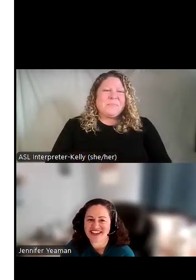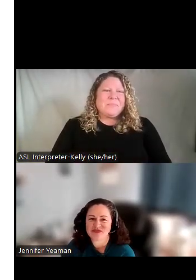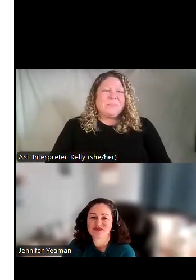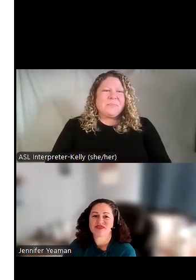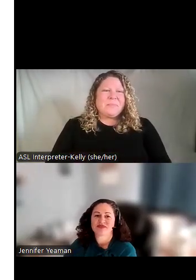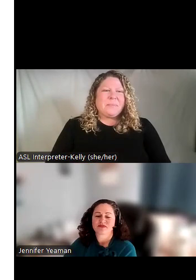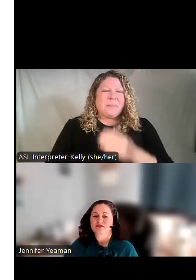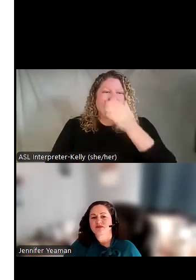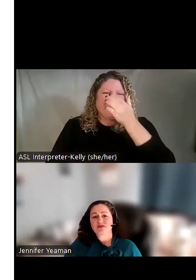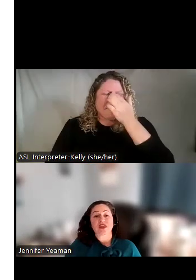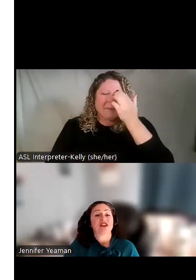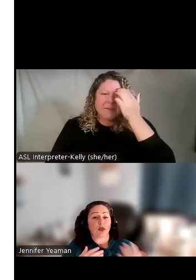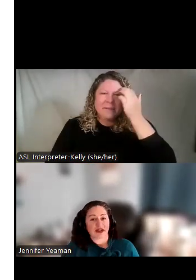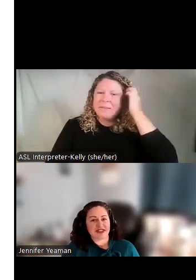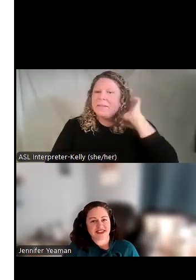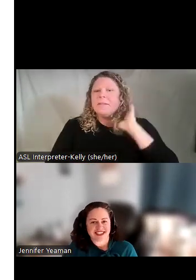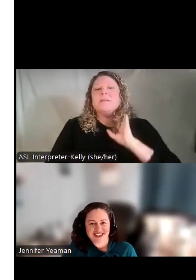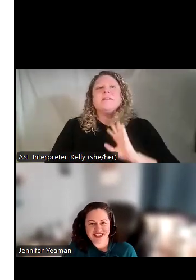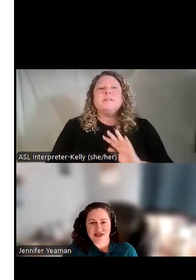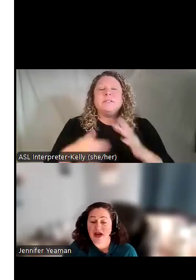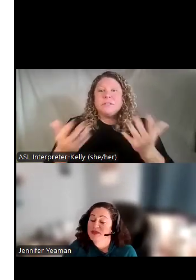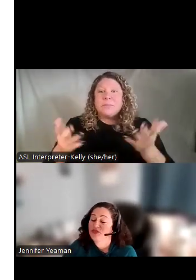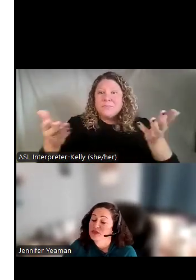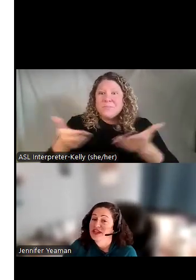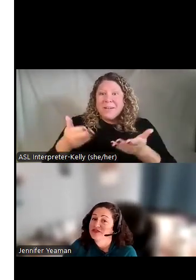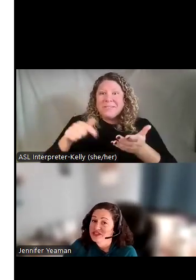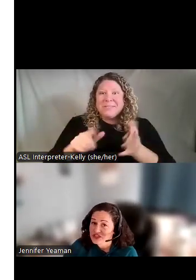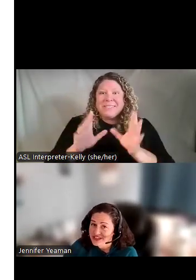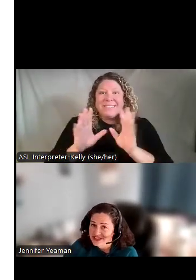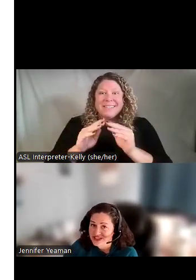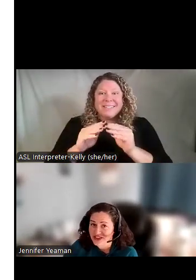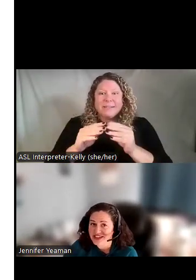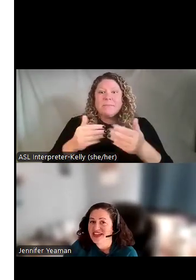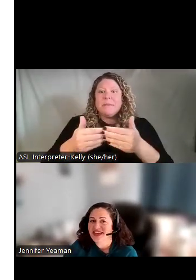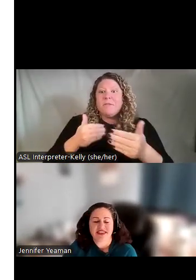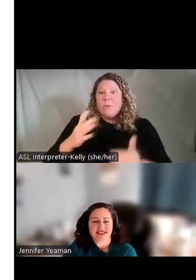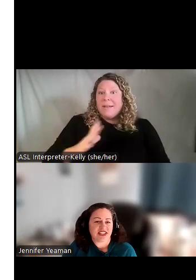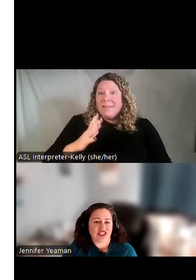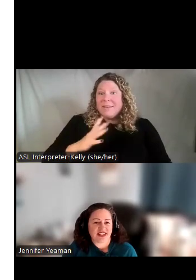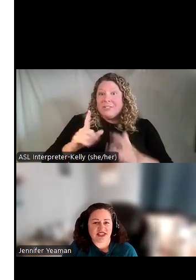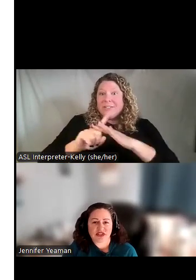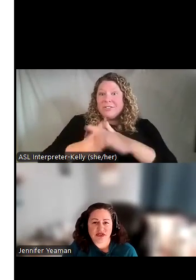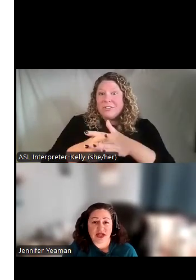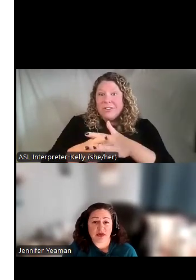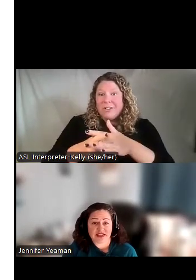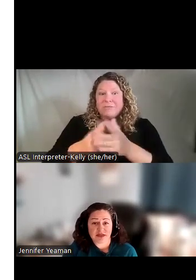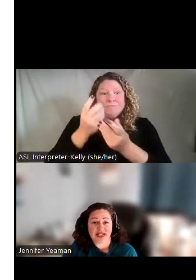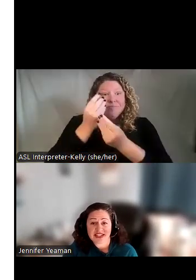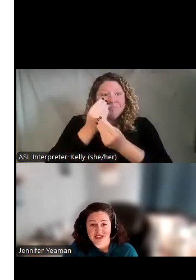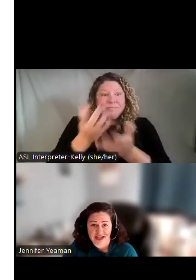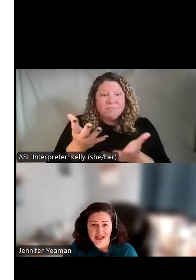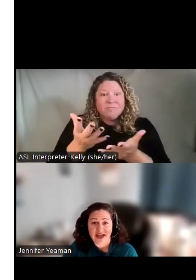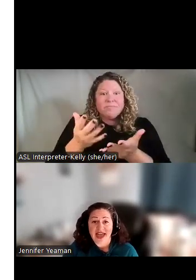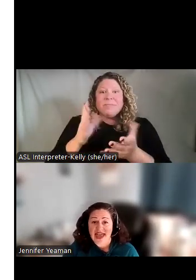All right. So welcome to the session. Before we officially get started, this session does include a